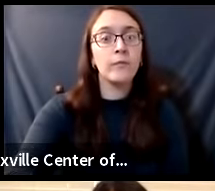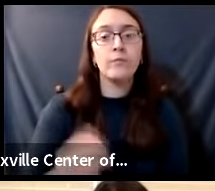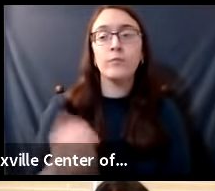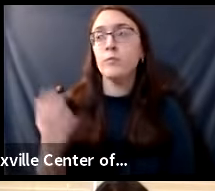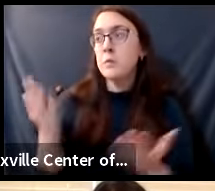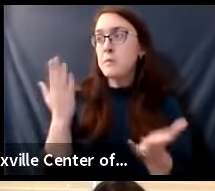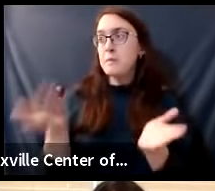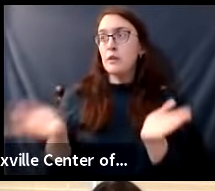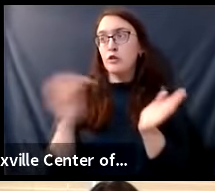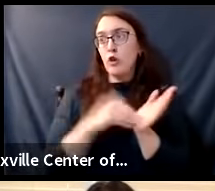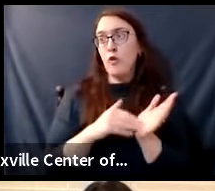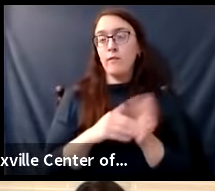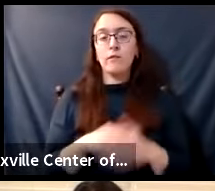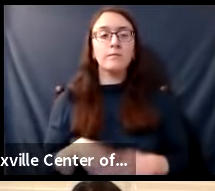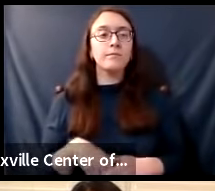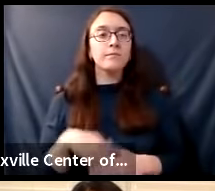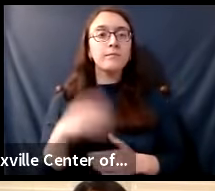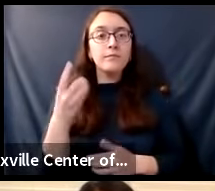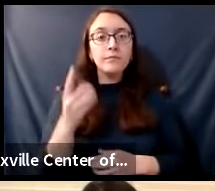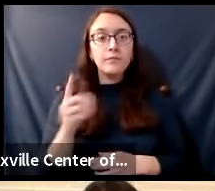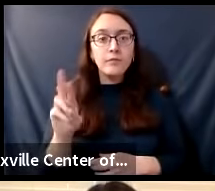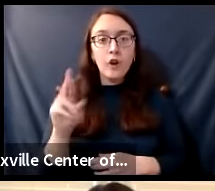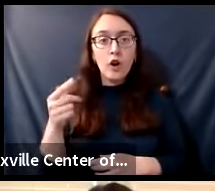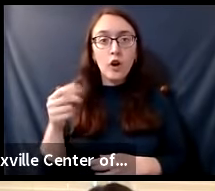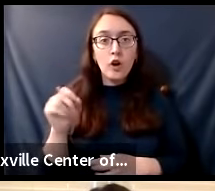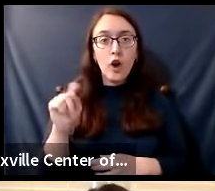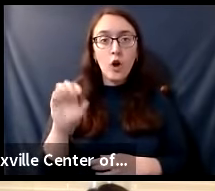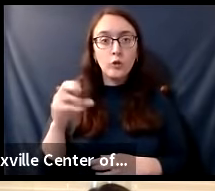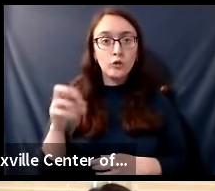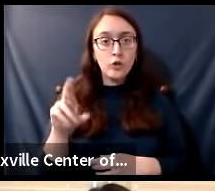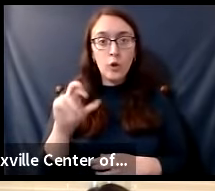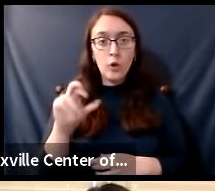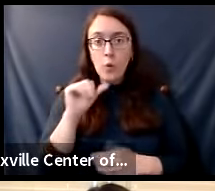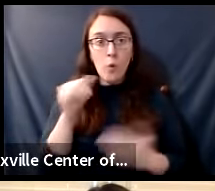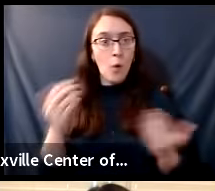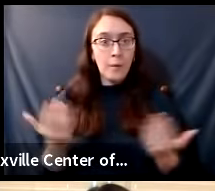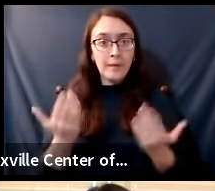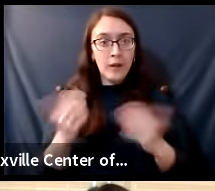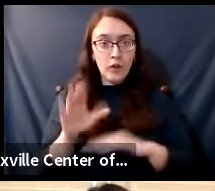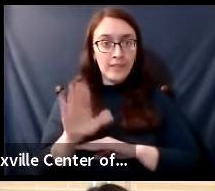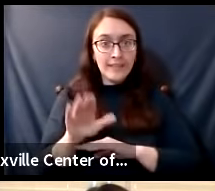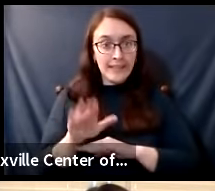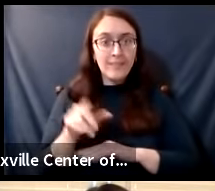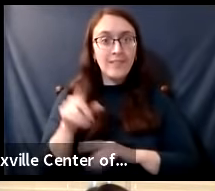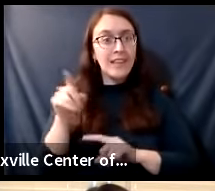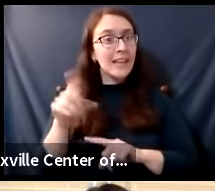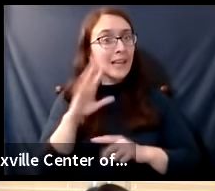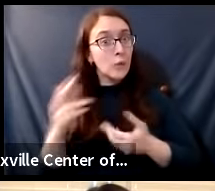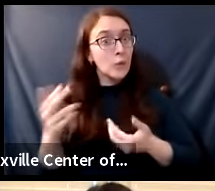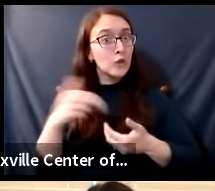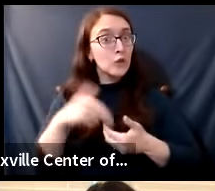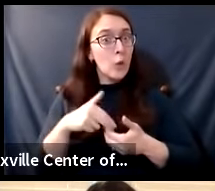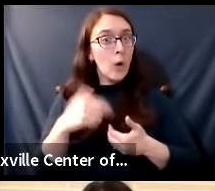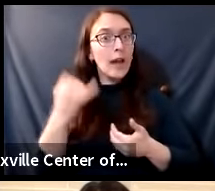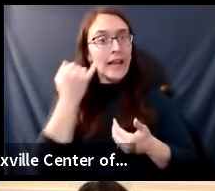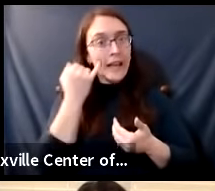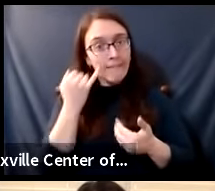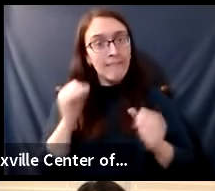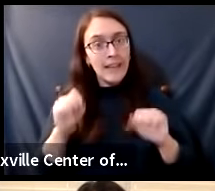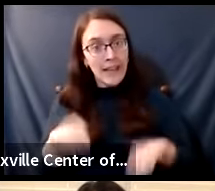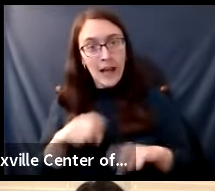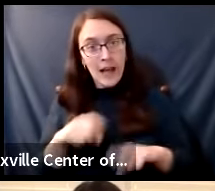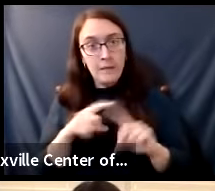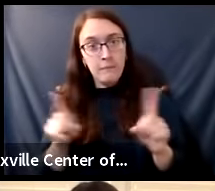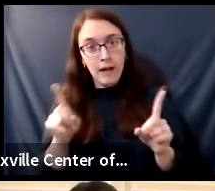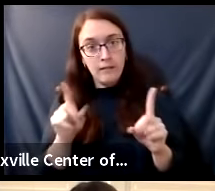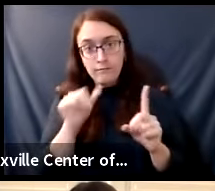Sure. Dr. Gocher's not going to be able to be here this evening. He will join us if his case allows. So